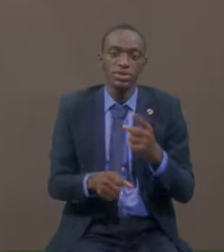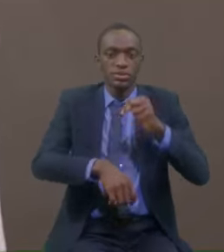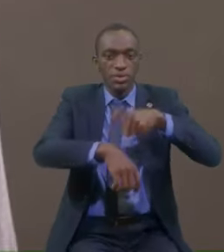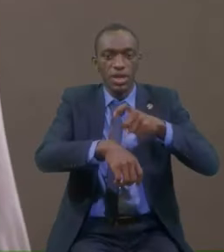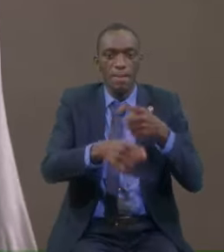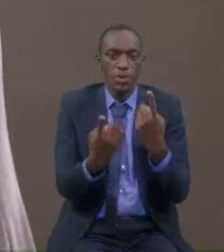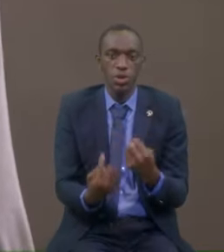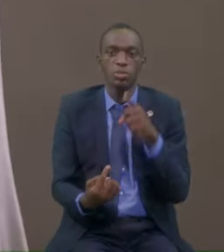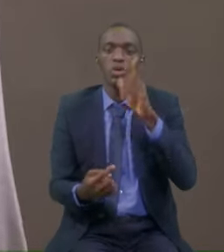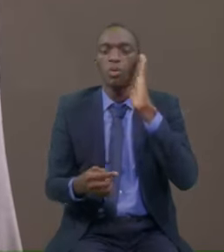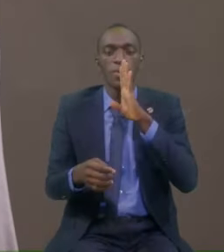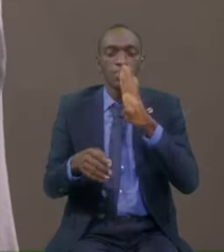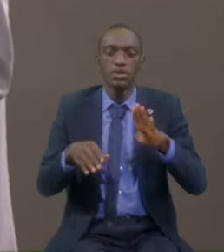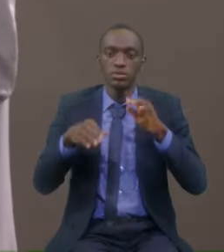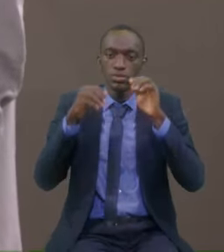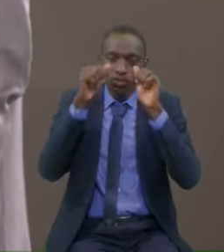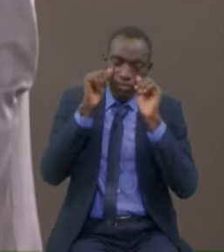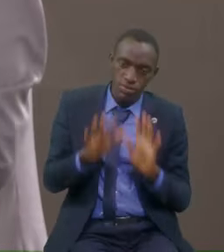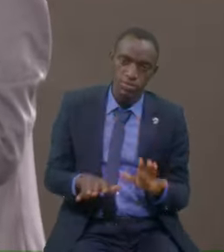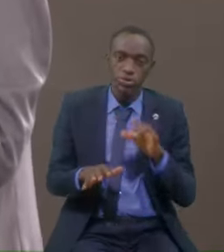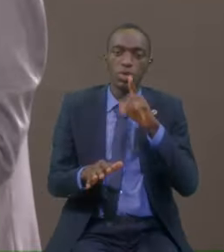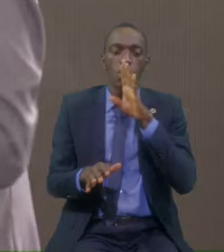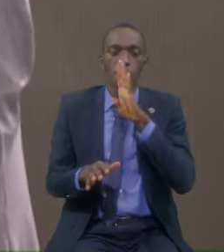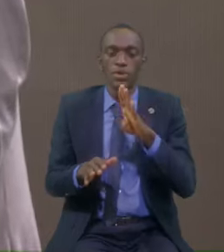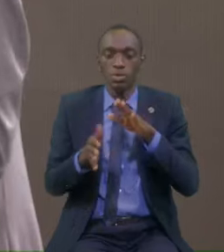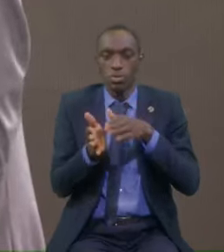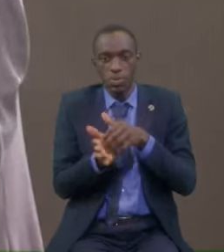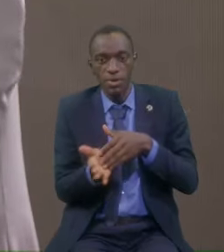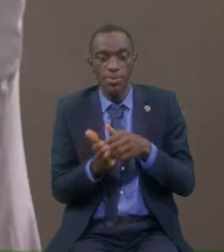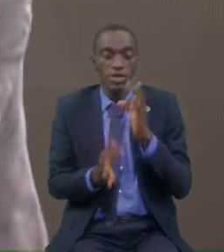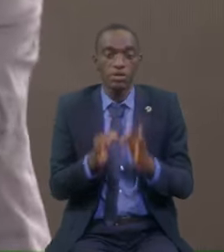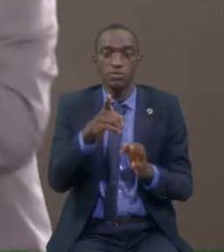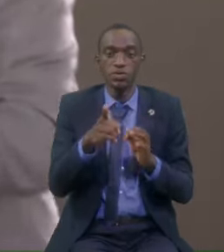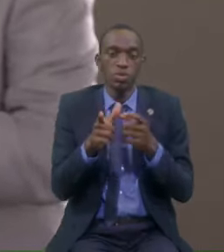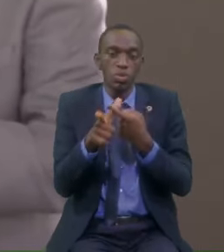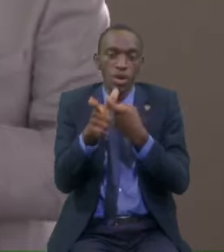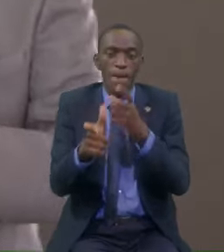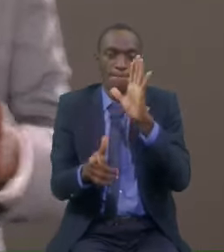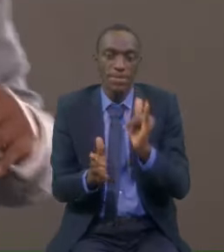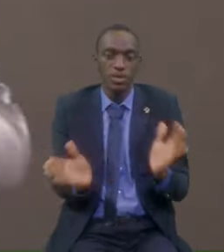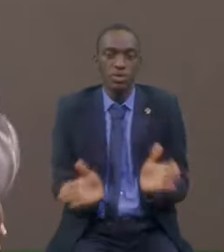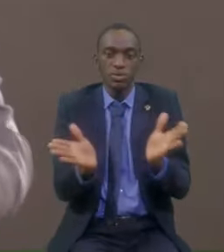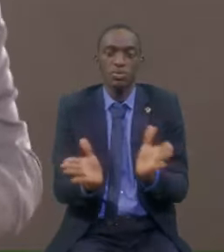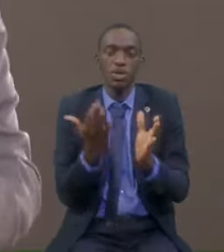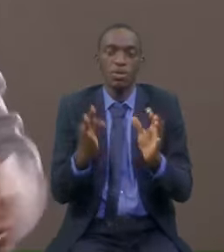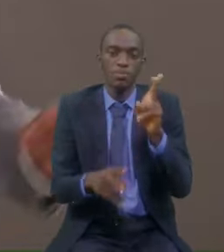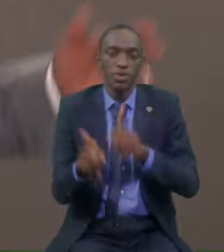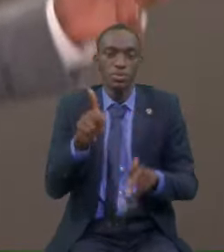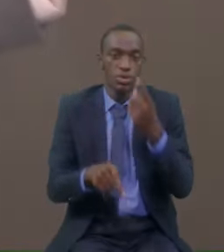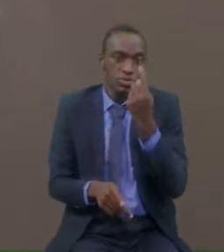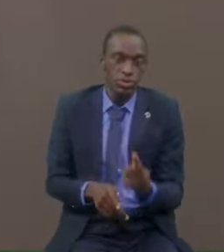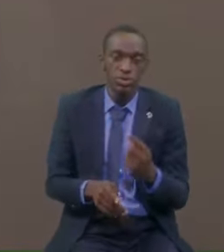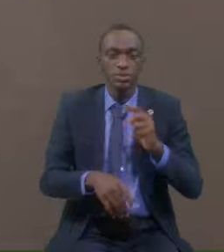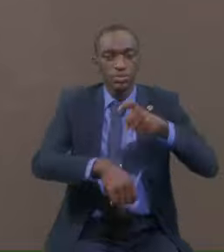the encouragement of people alone, the time comes, you're weary. If you run with